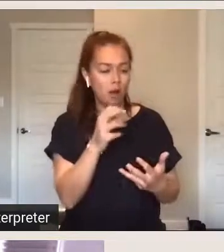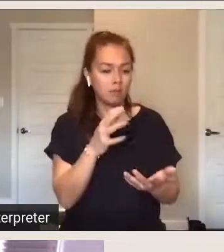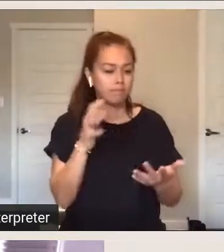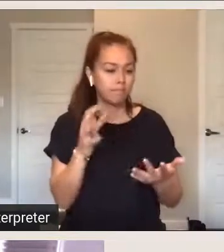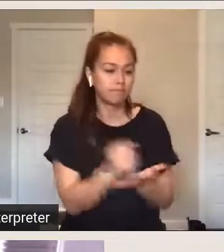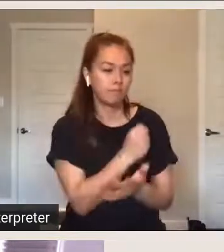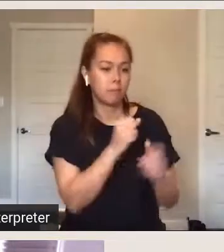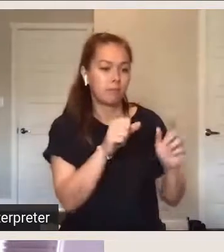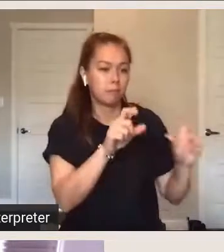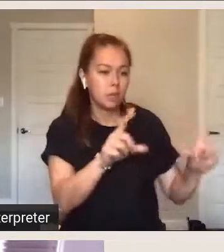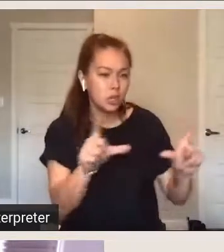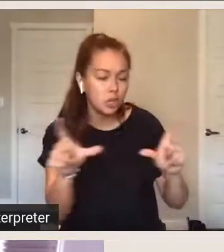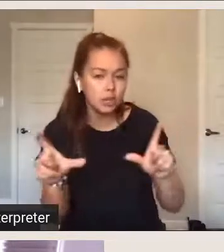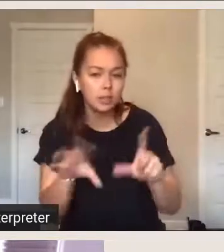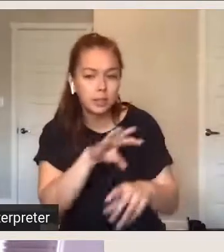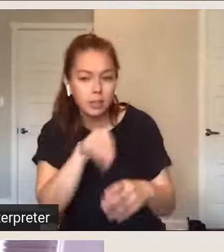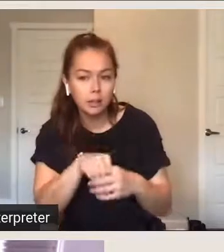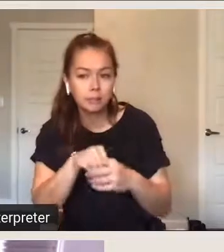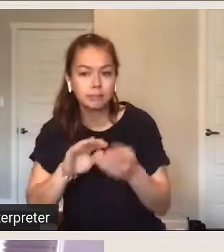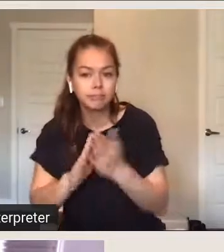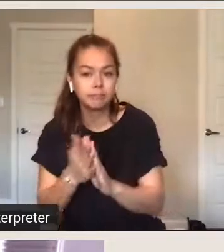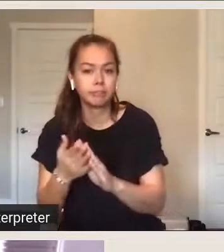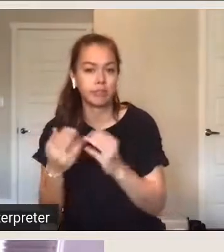So that was how it happened. So,